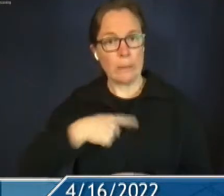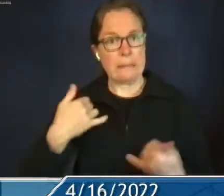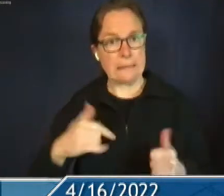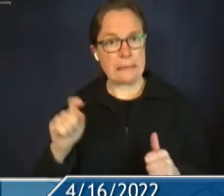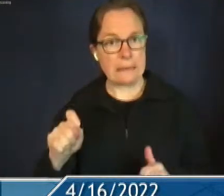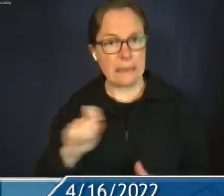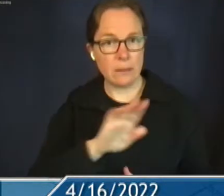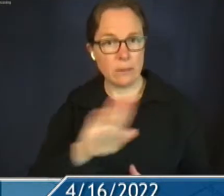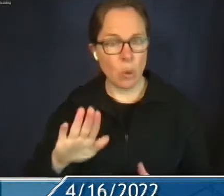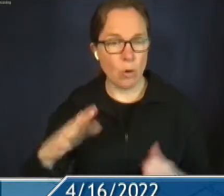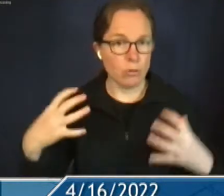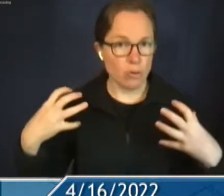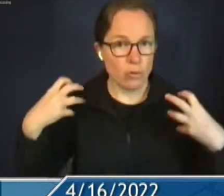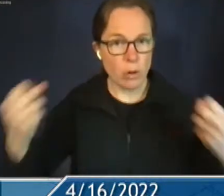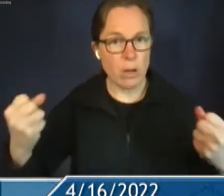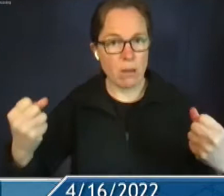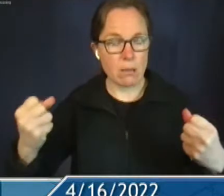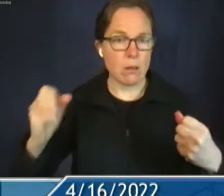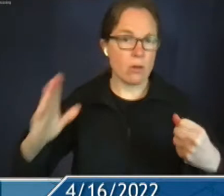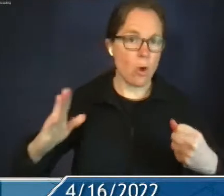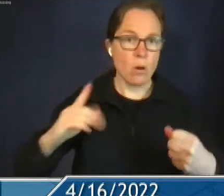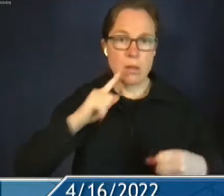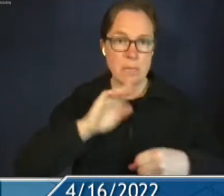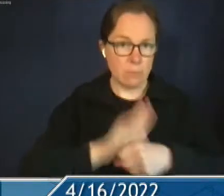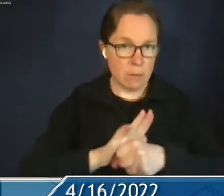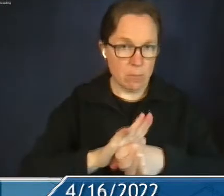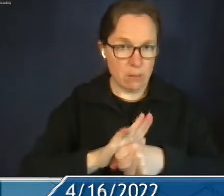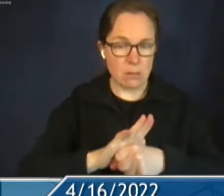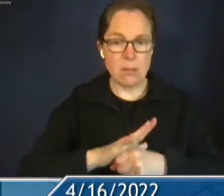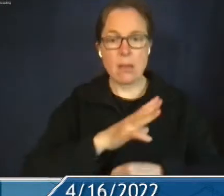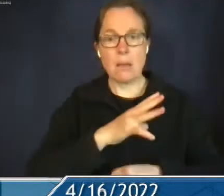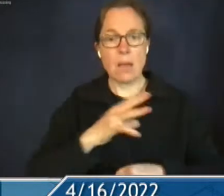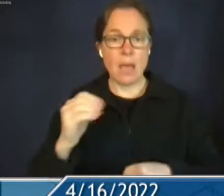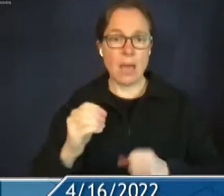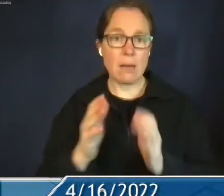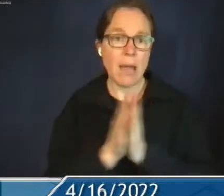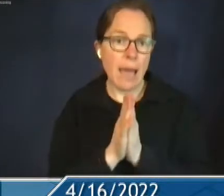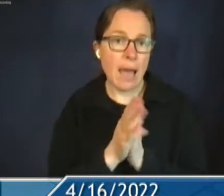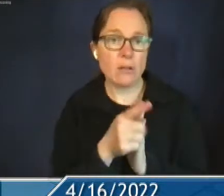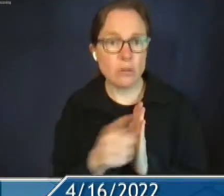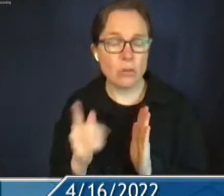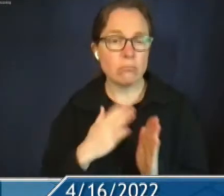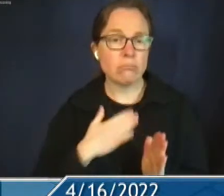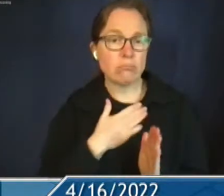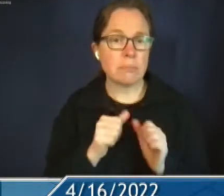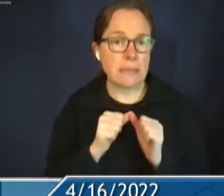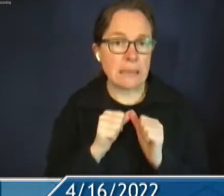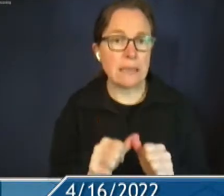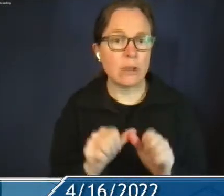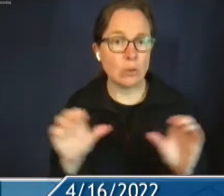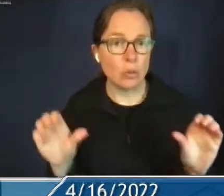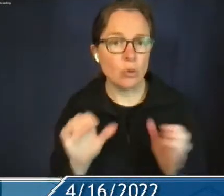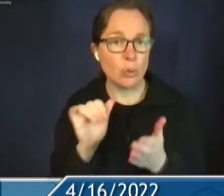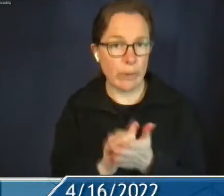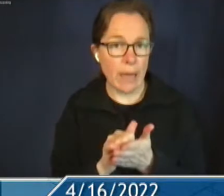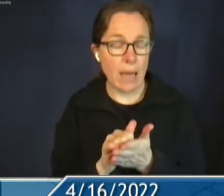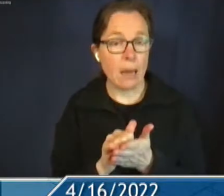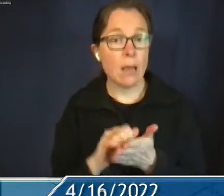your courage. We still need your investment. And I would ask you to continue to do that, funding such